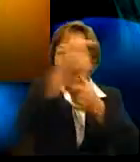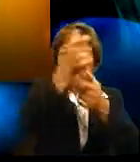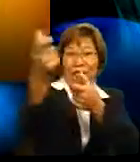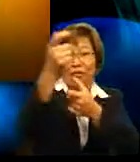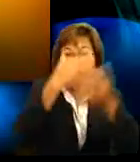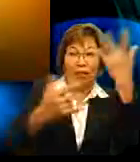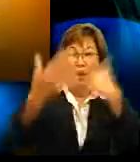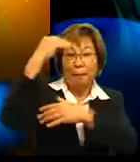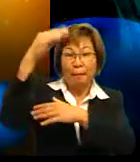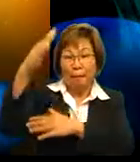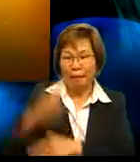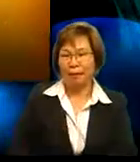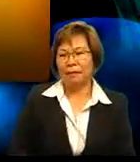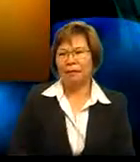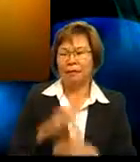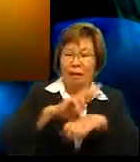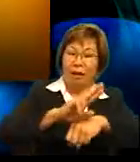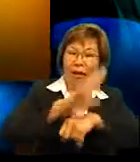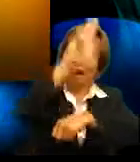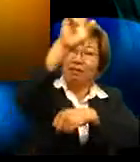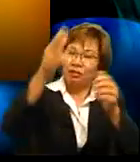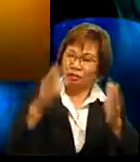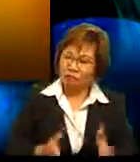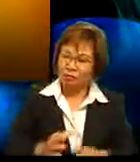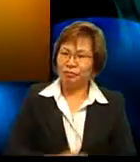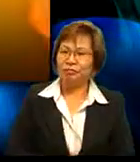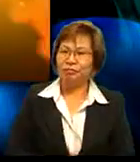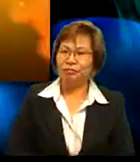fireman, and astronaut.